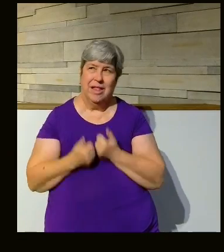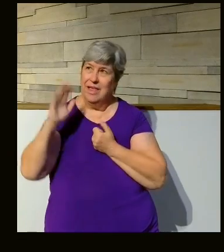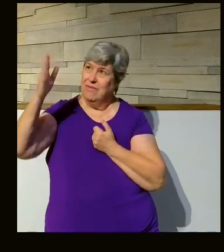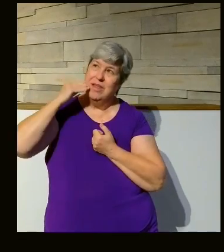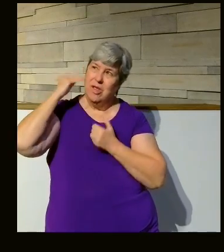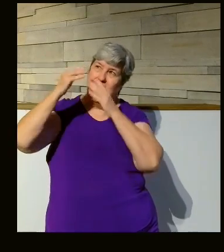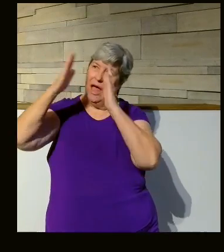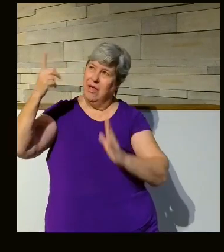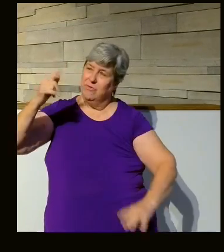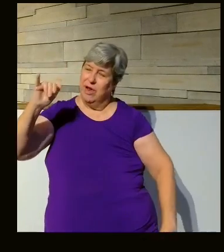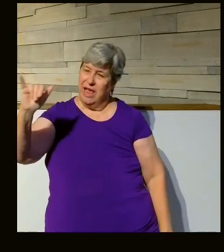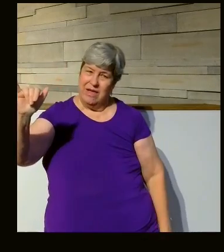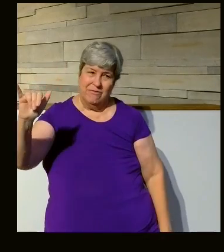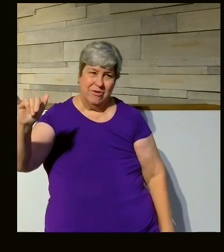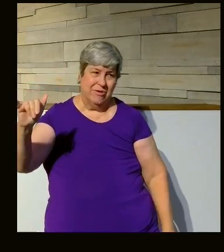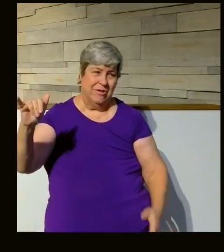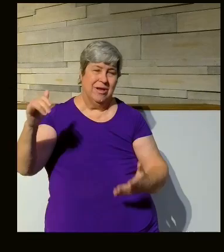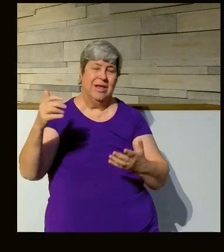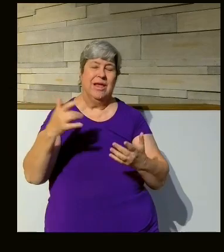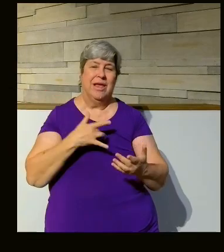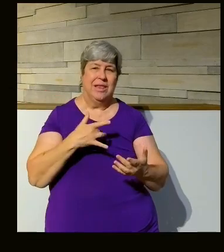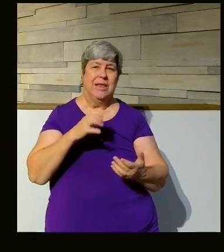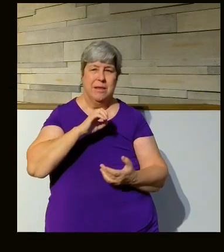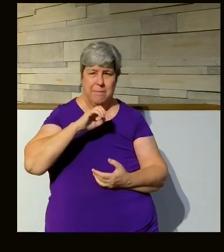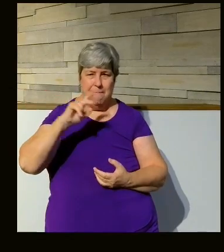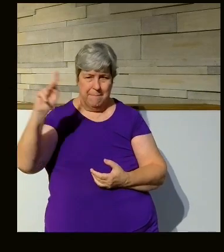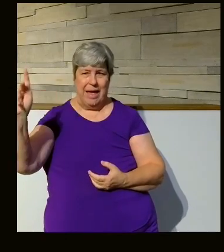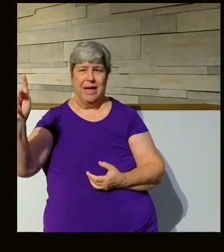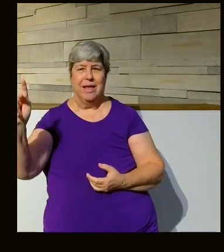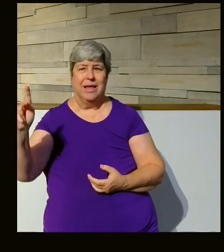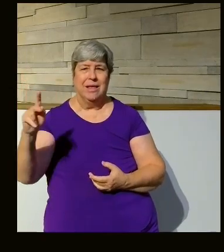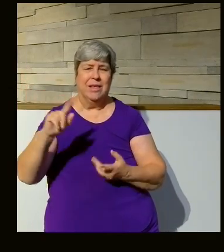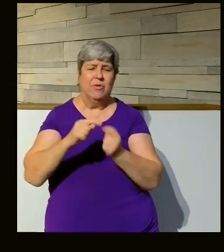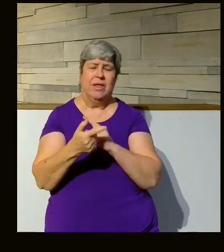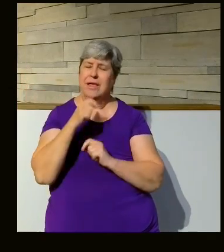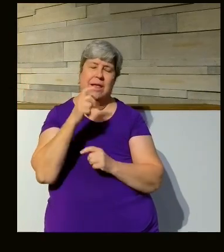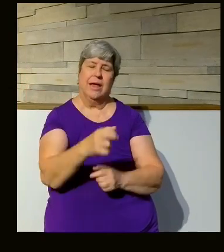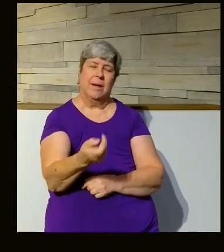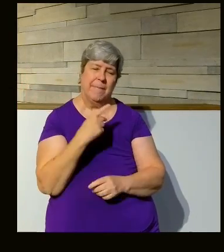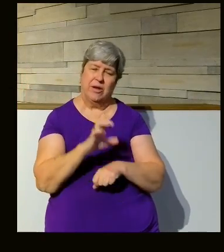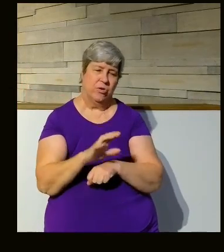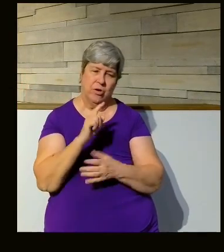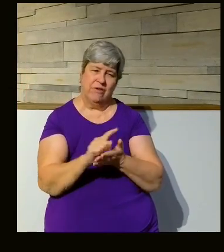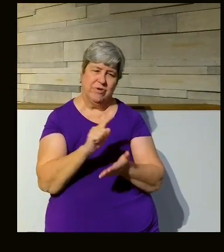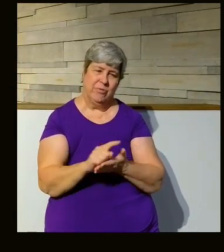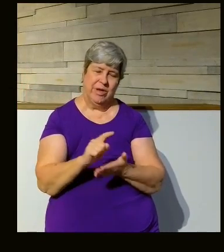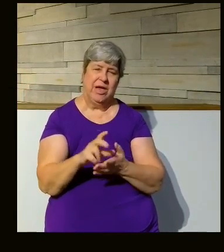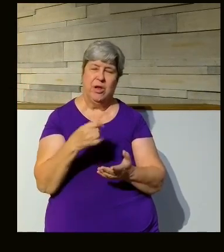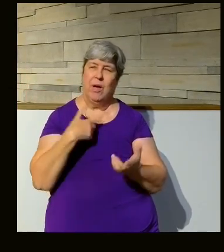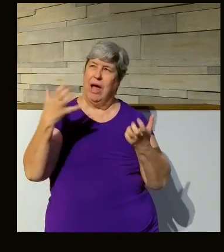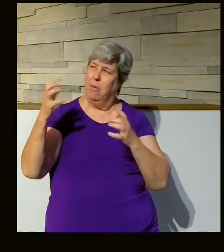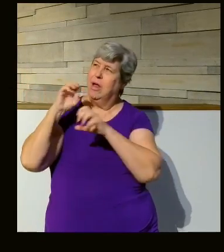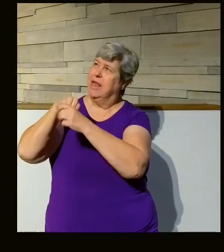of the Lord forever. It could also be translated return. It's the usual word for return. And so it's not like come back to church every week. No, I want to come and